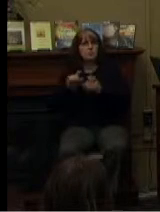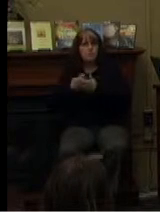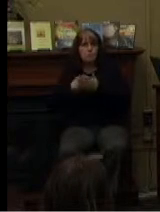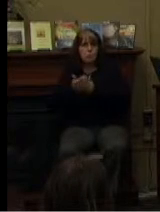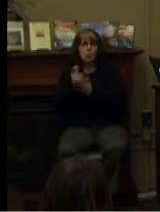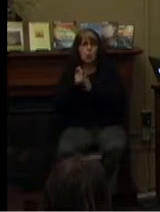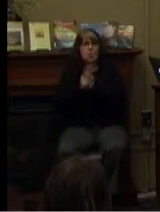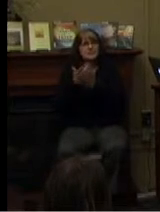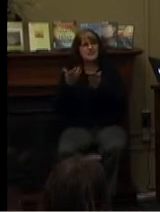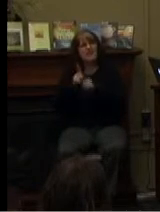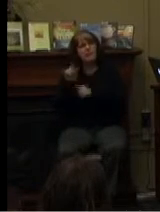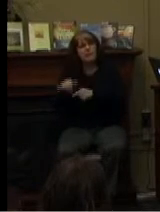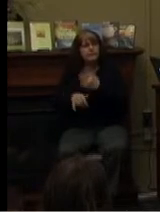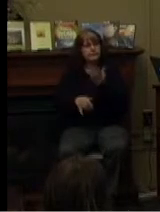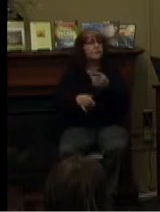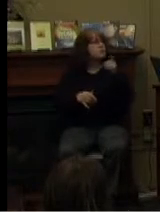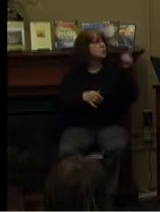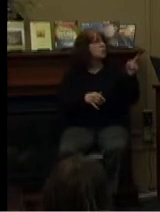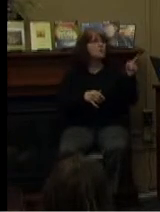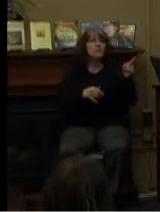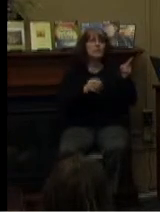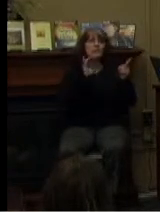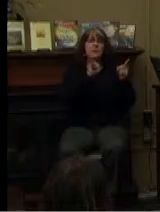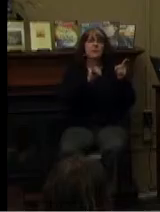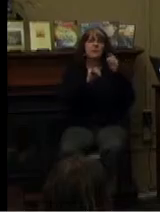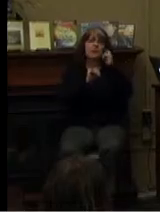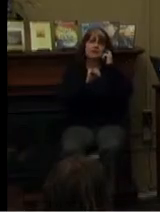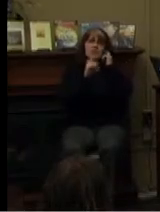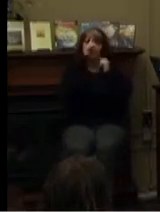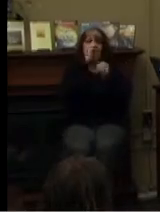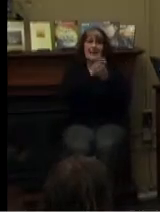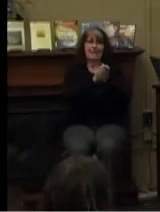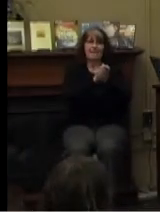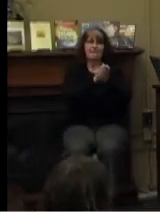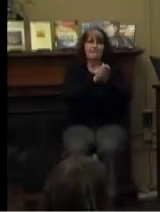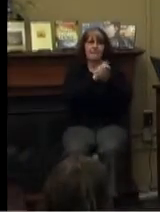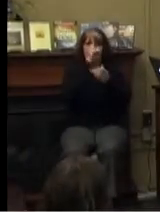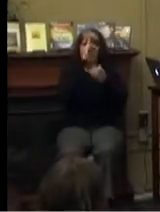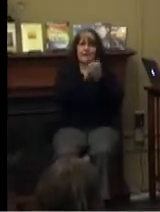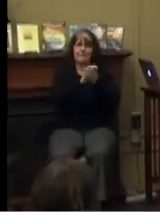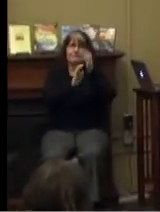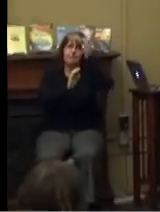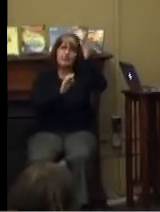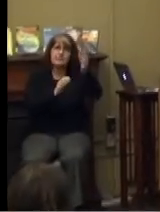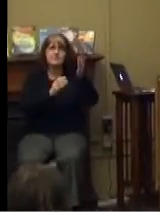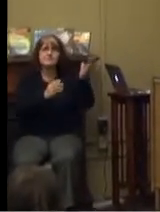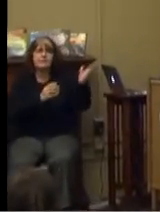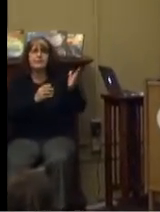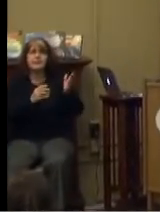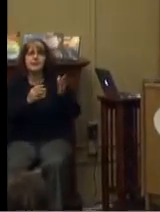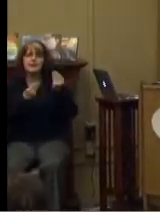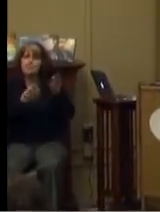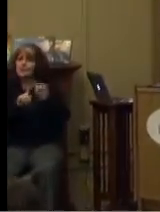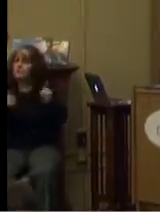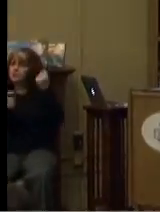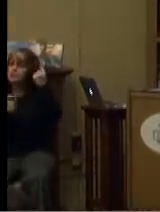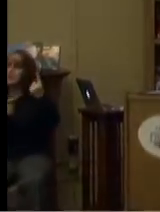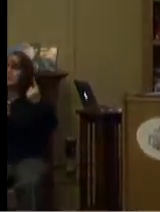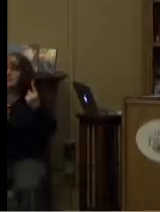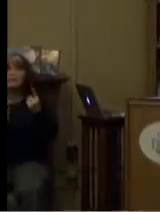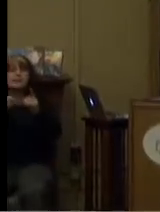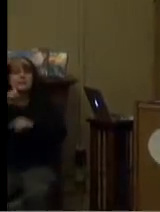this model is kind of giving you a different shift, a different understanding of what a disability is. A disability is simply a